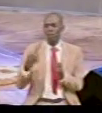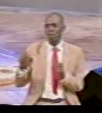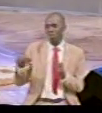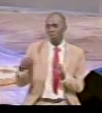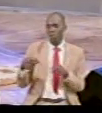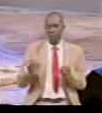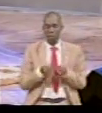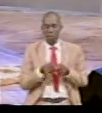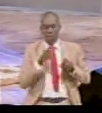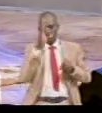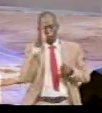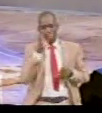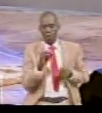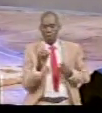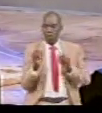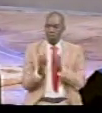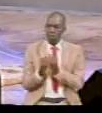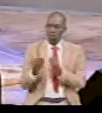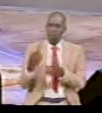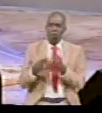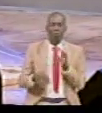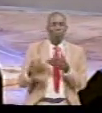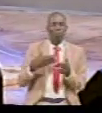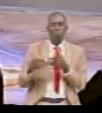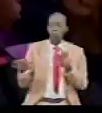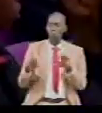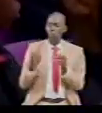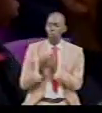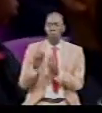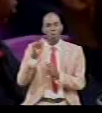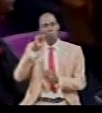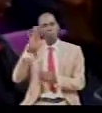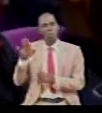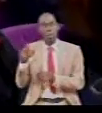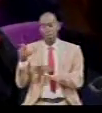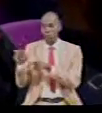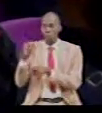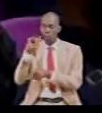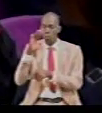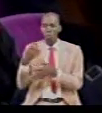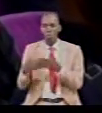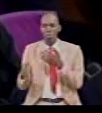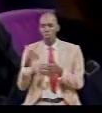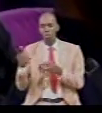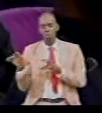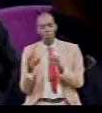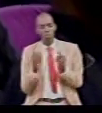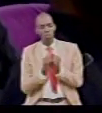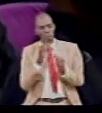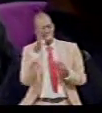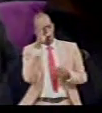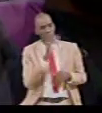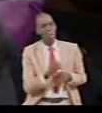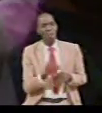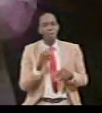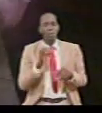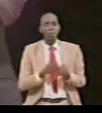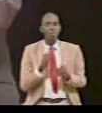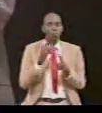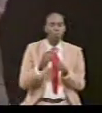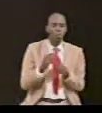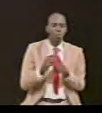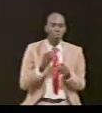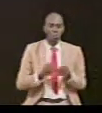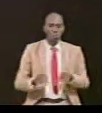with woman, you're a woman with men. Whatsoever ye do in word or deed, anytime, anywhere,